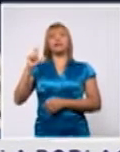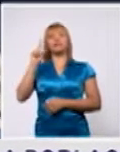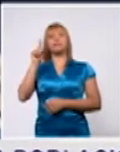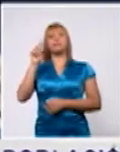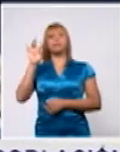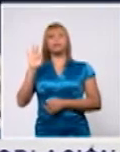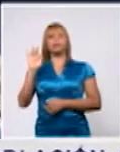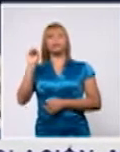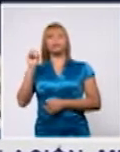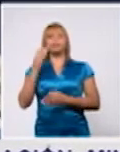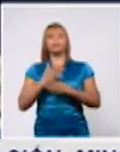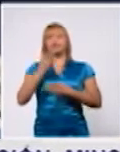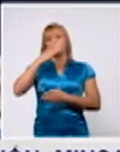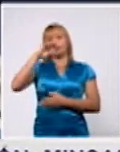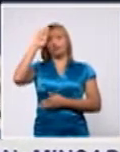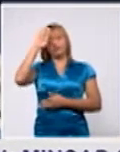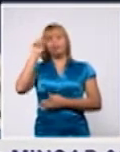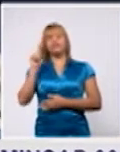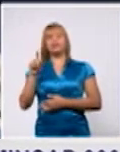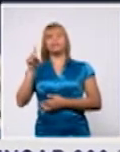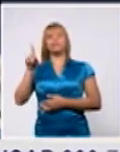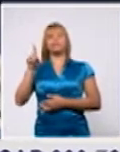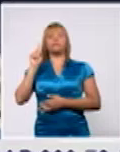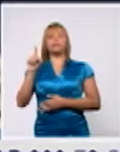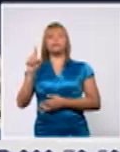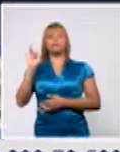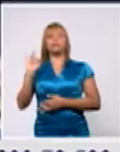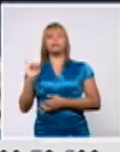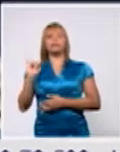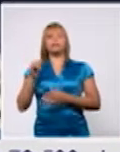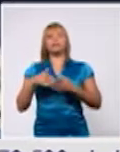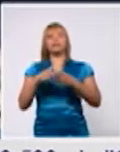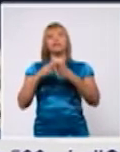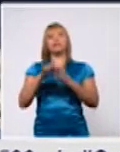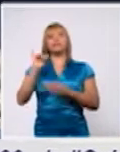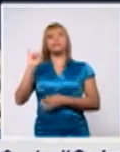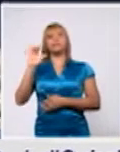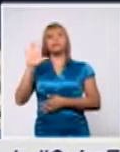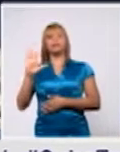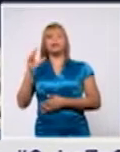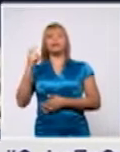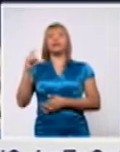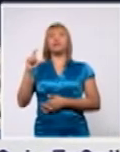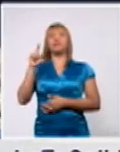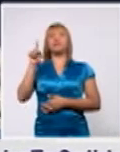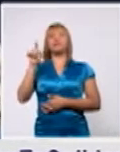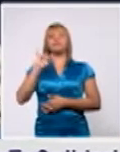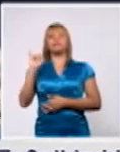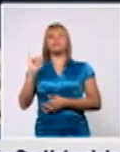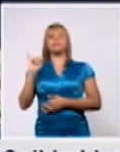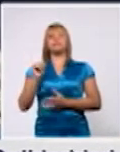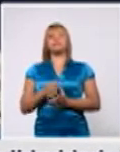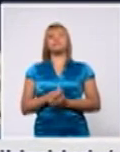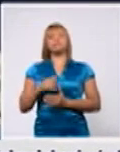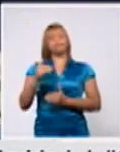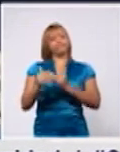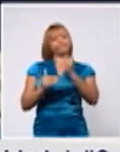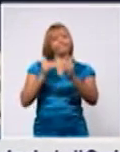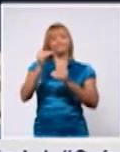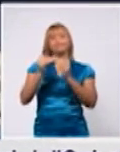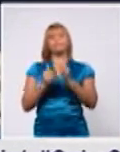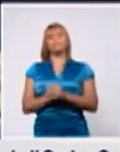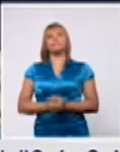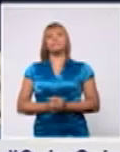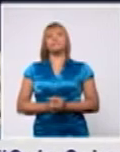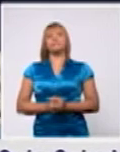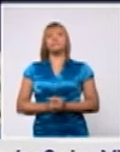from Santiago de Cuba, 65 from Granma, 66 from Camagüey, and so on and so forth from